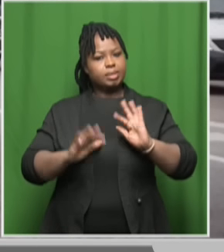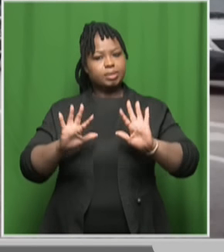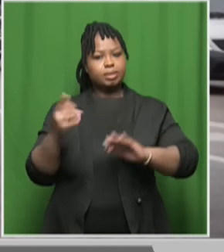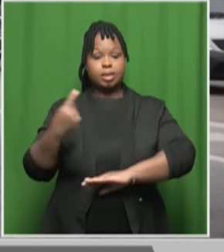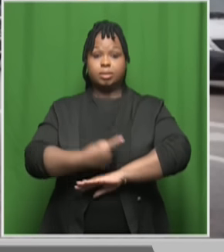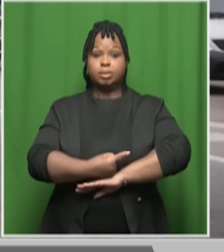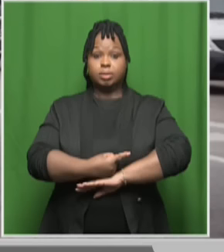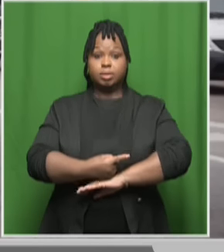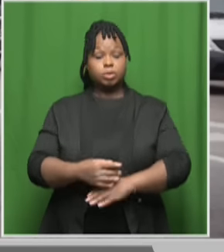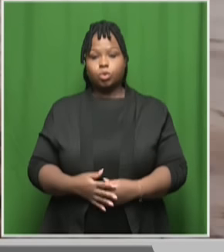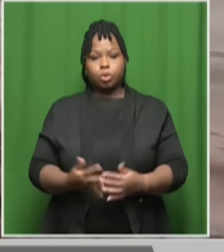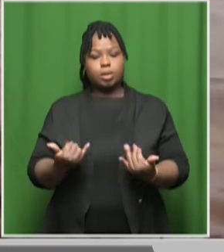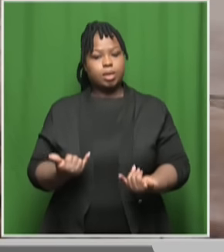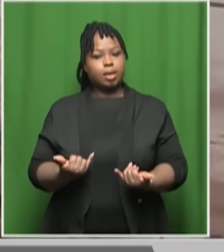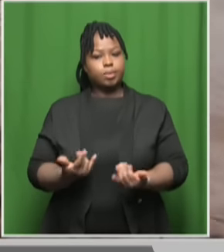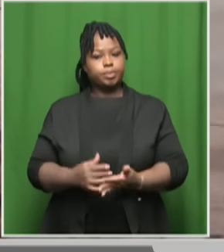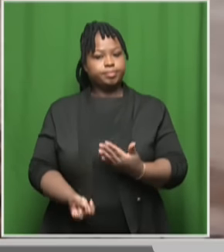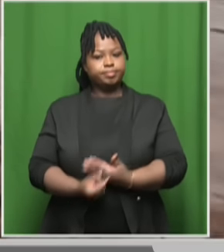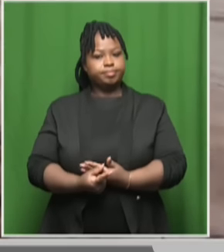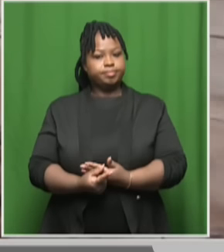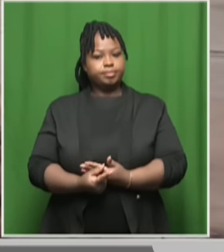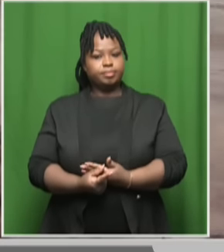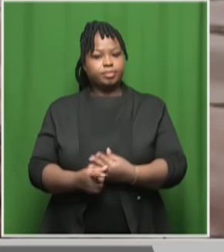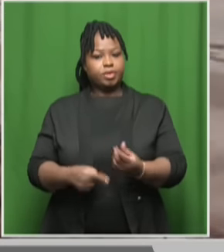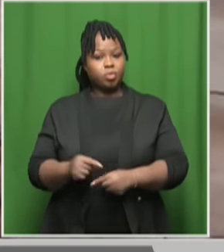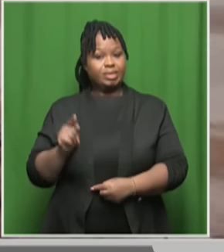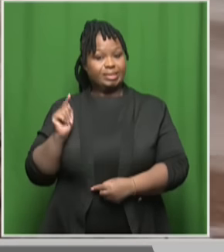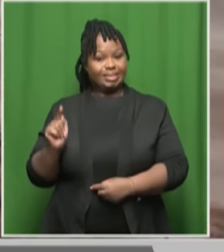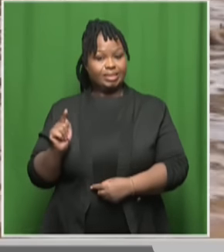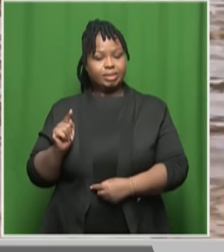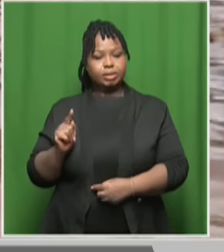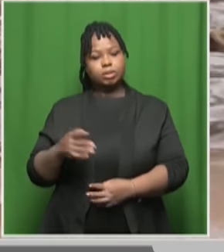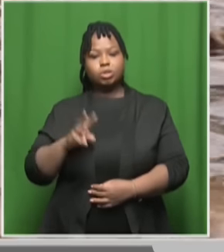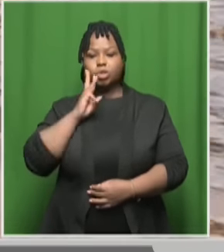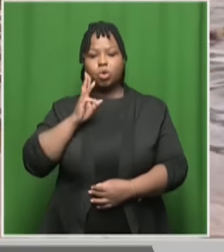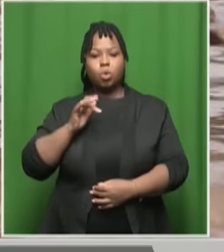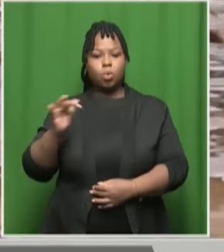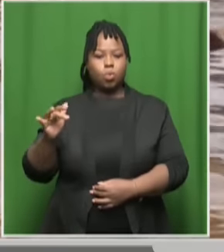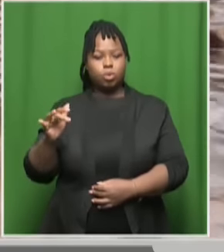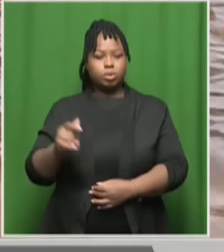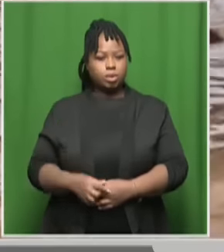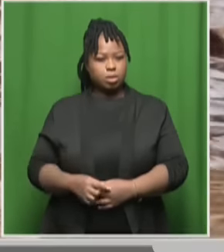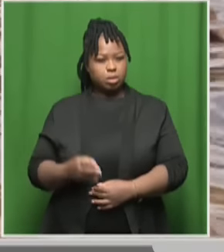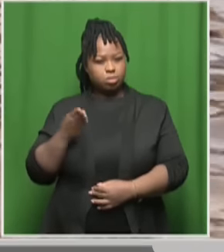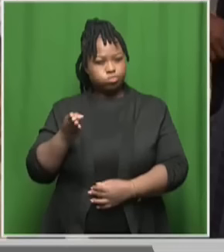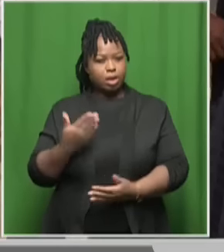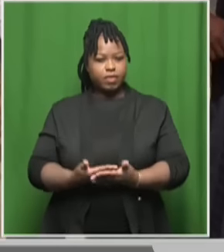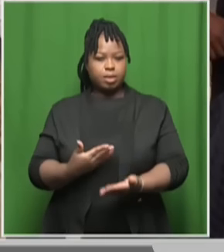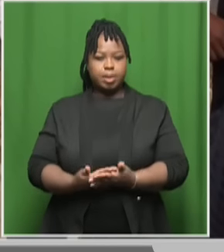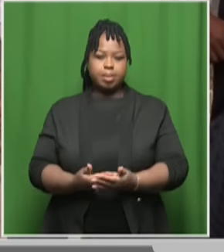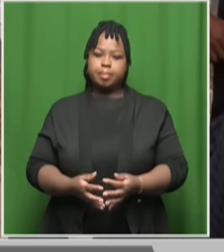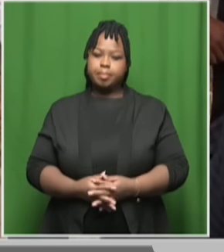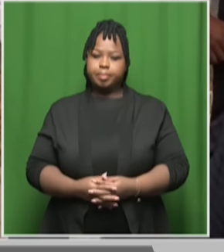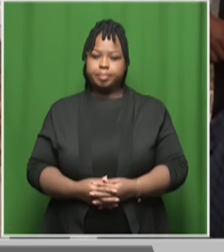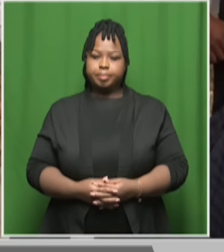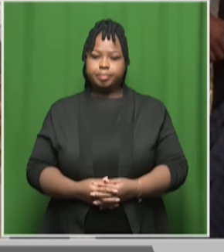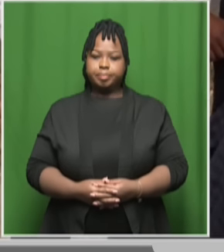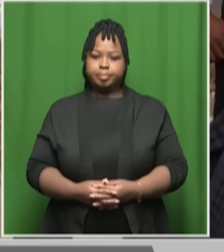days. Where are we right now in terms of the usable water supply that's available to the